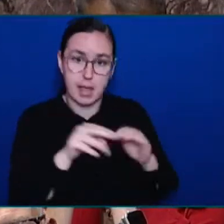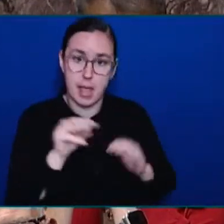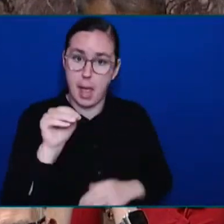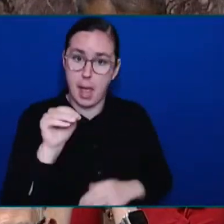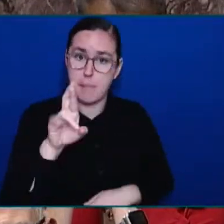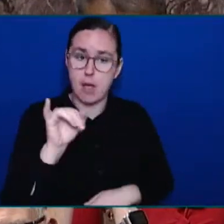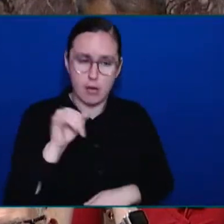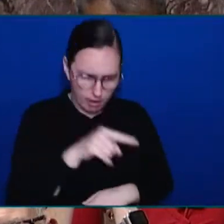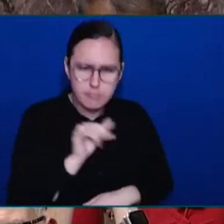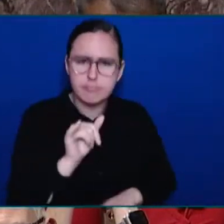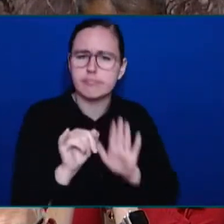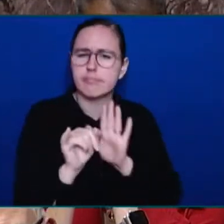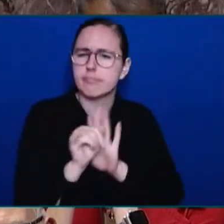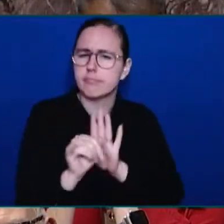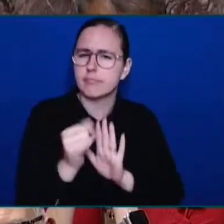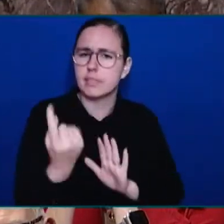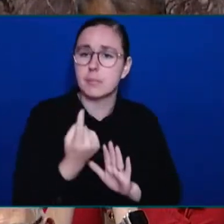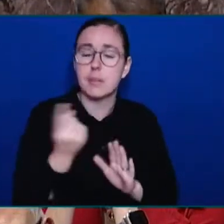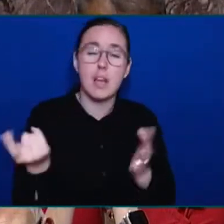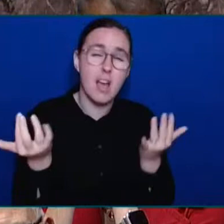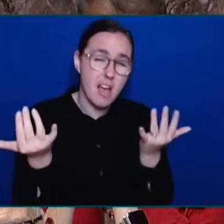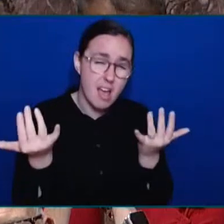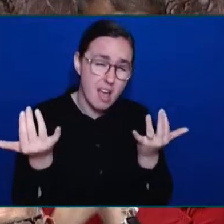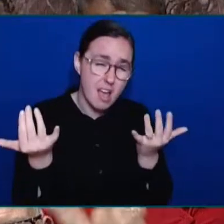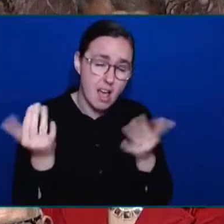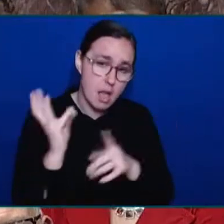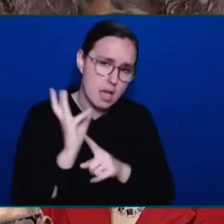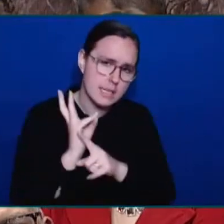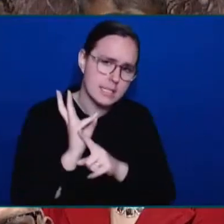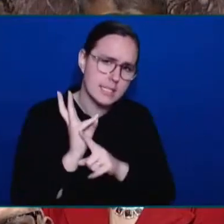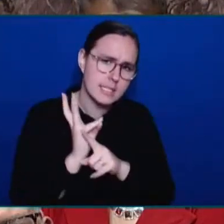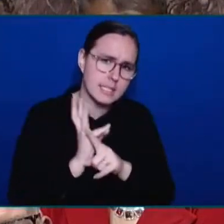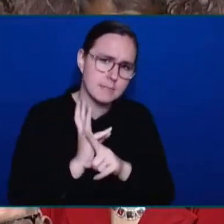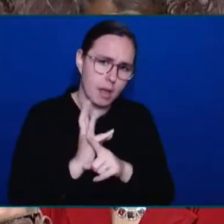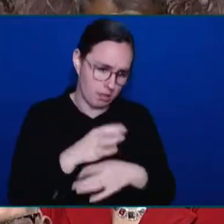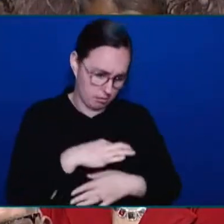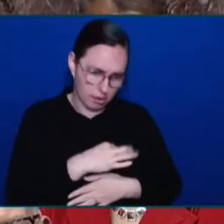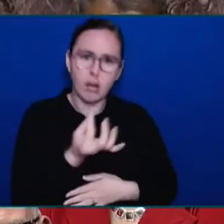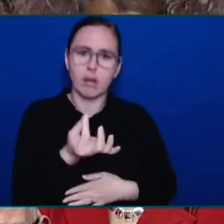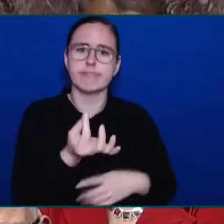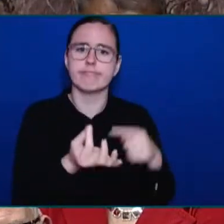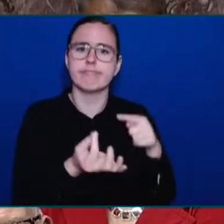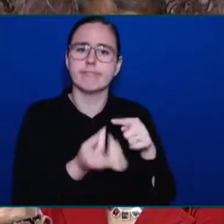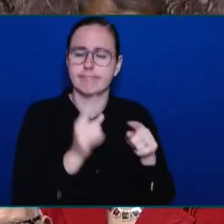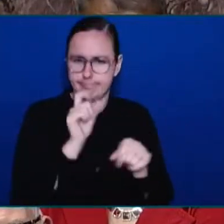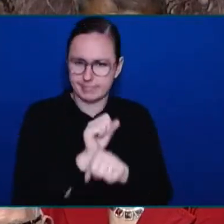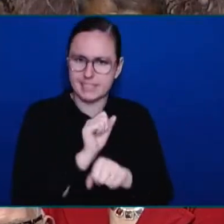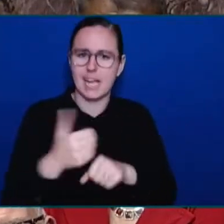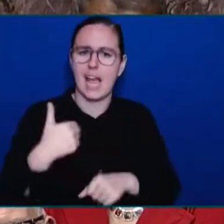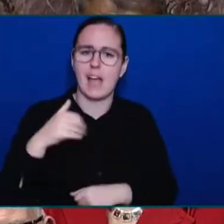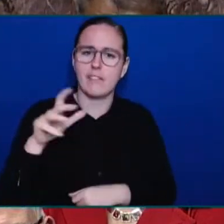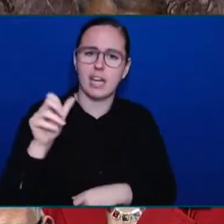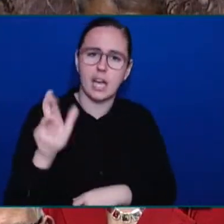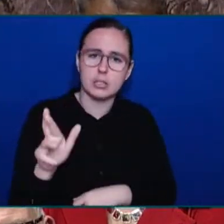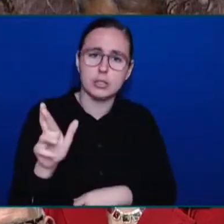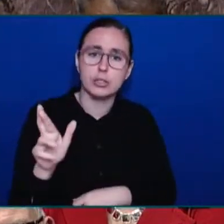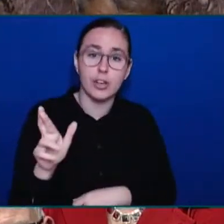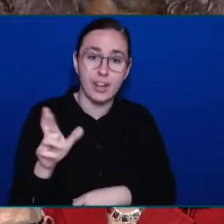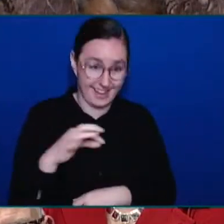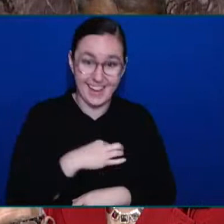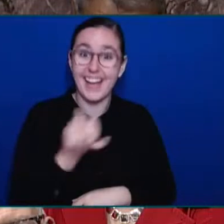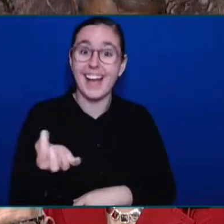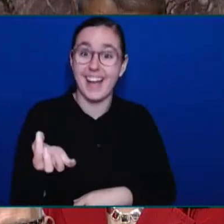finally confirm the cancer. Surgery wasn't done for another 3 months after the diagnosis, a full